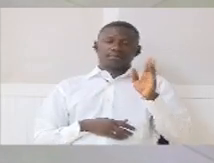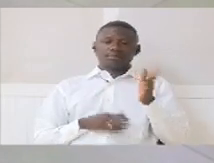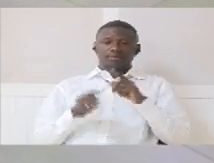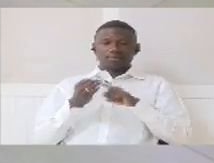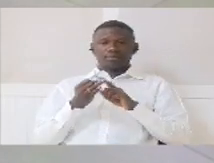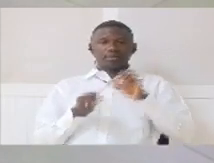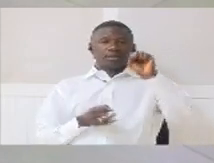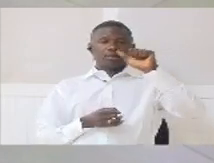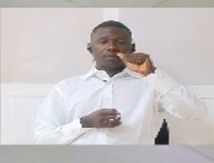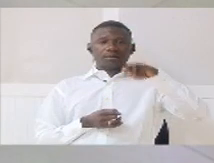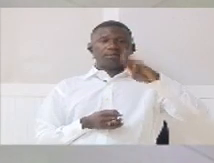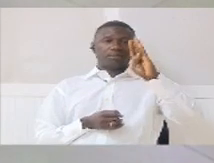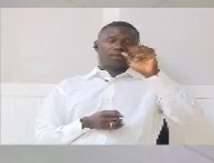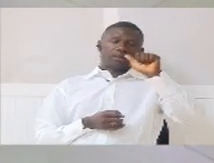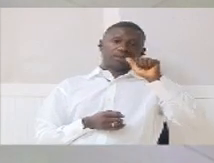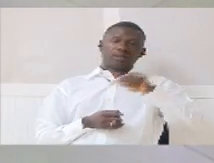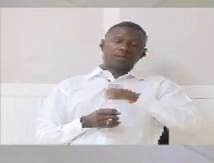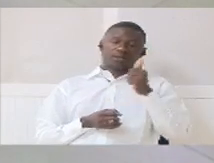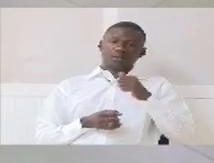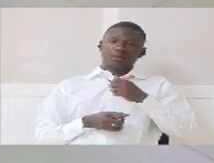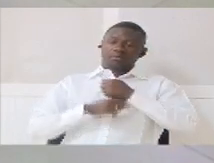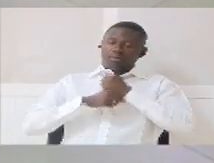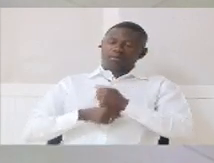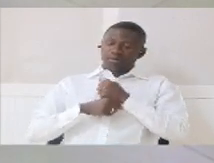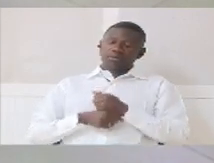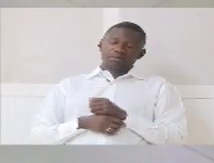that should do it. And the bishop.